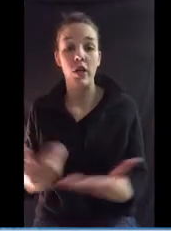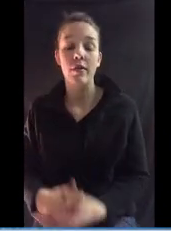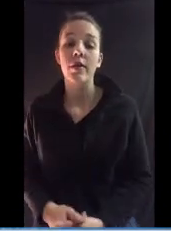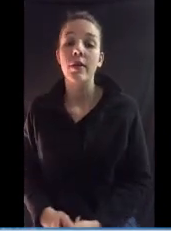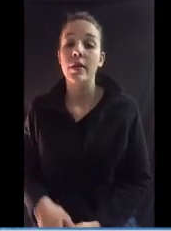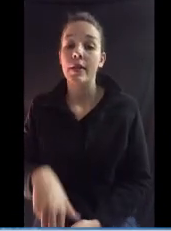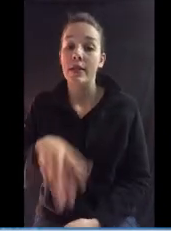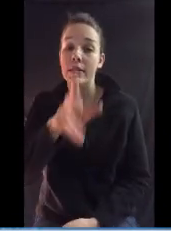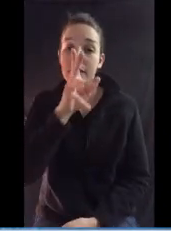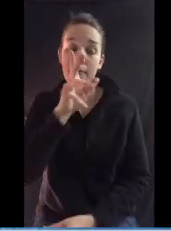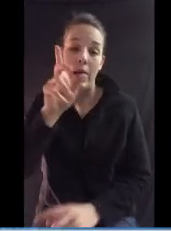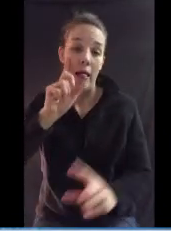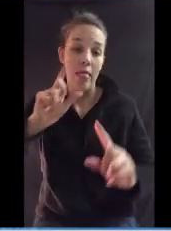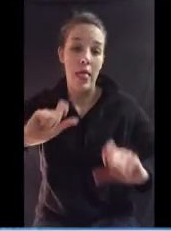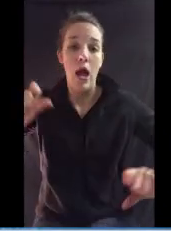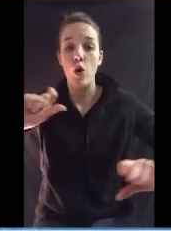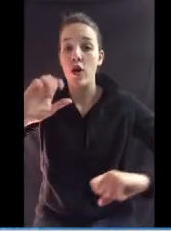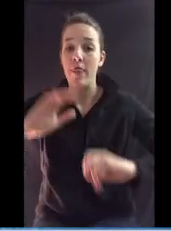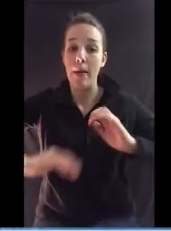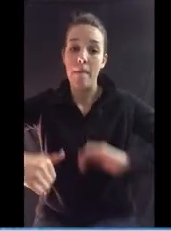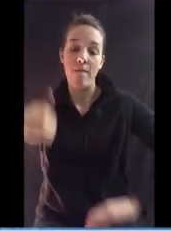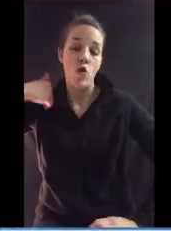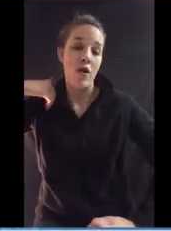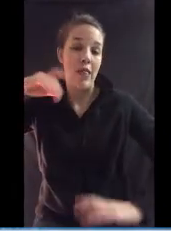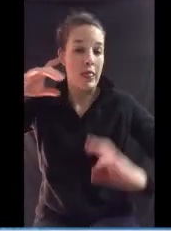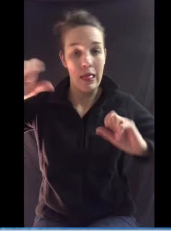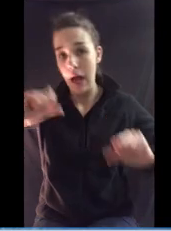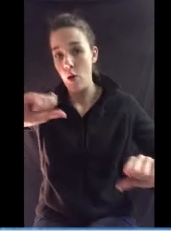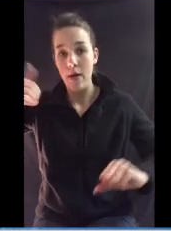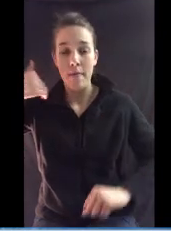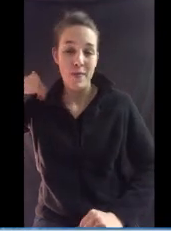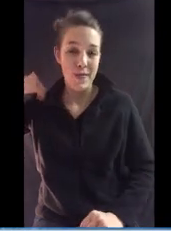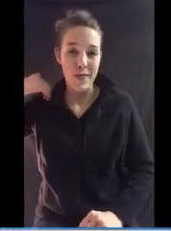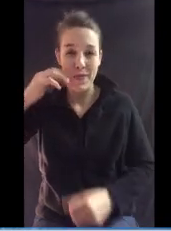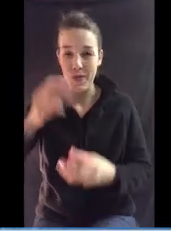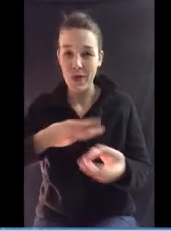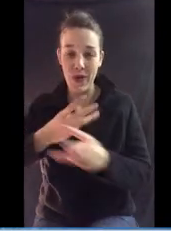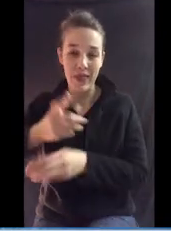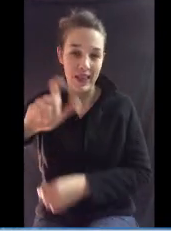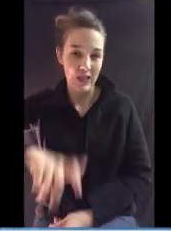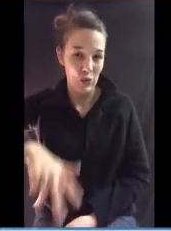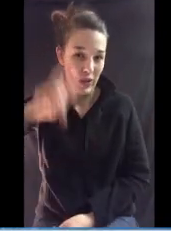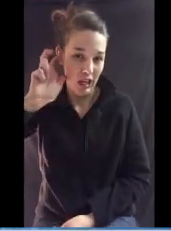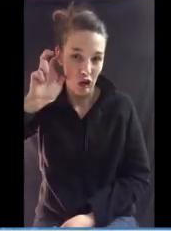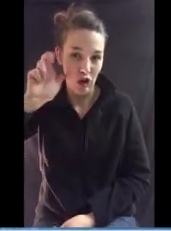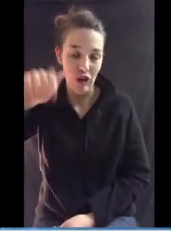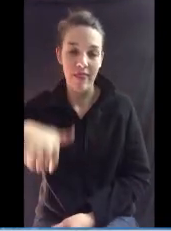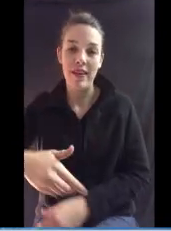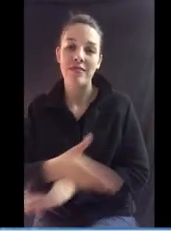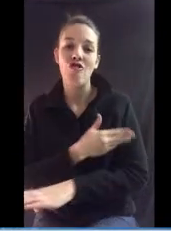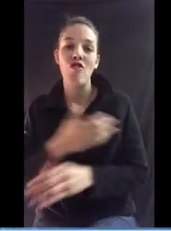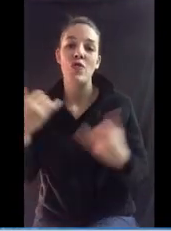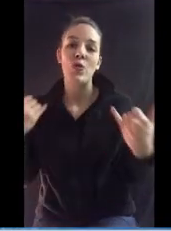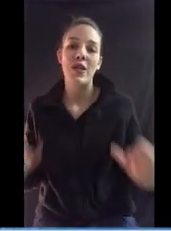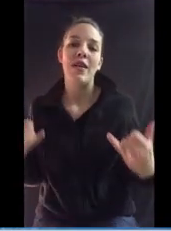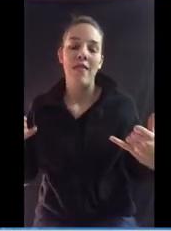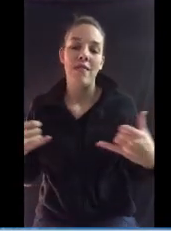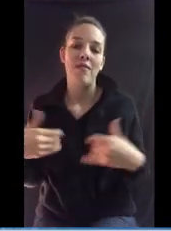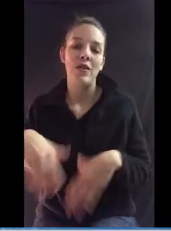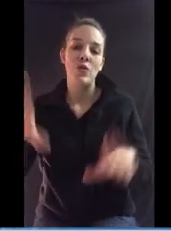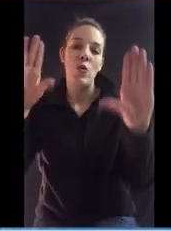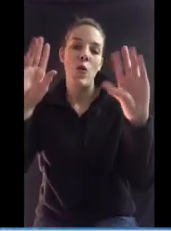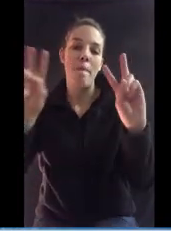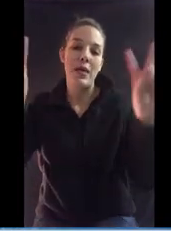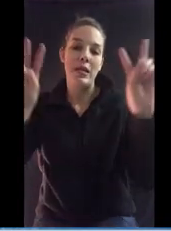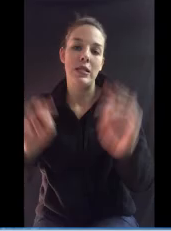go from here, speaking louder than before, louder than ever, because the world needs to hear this